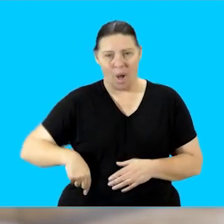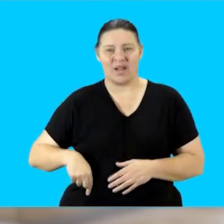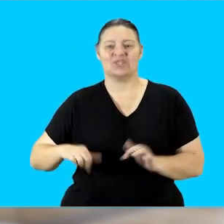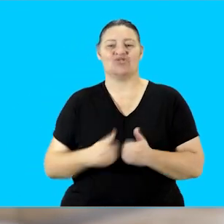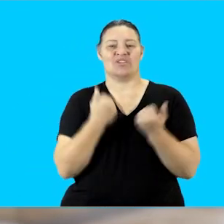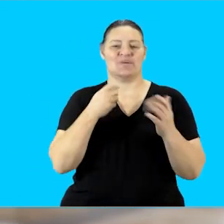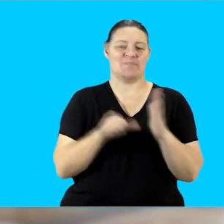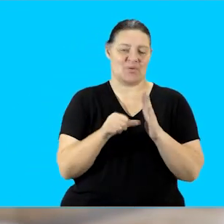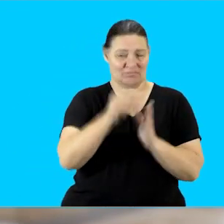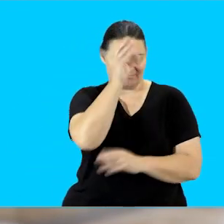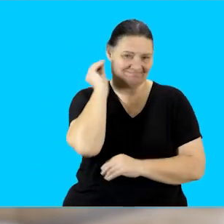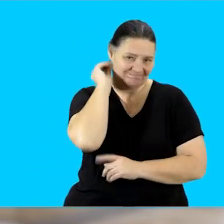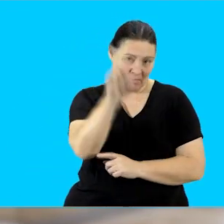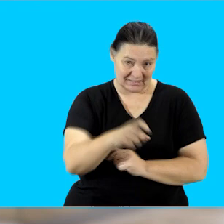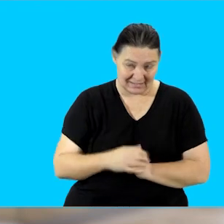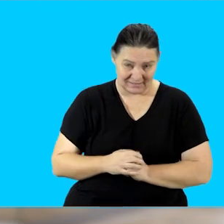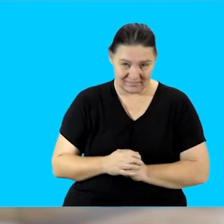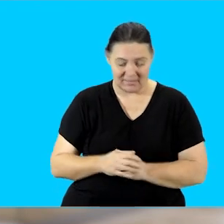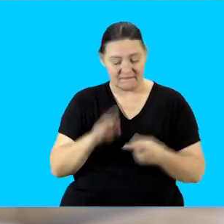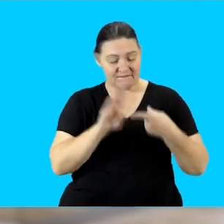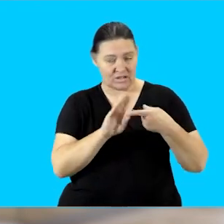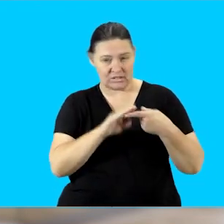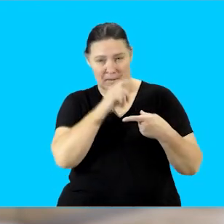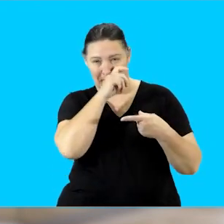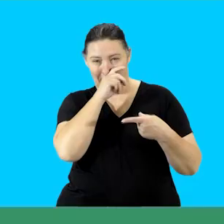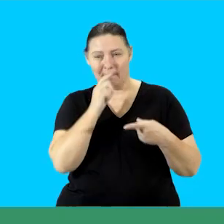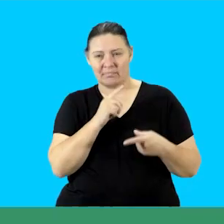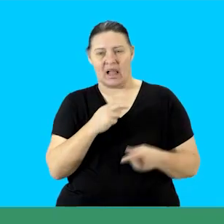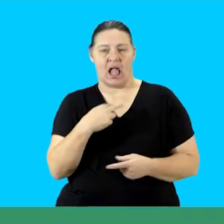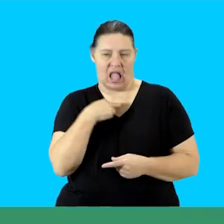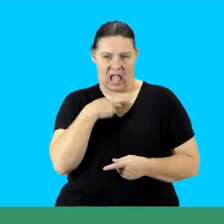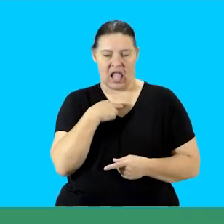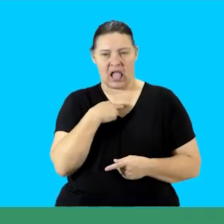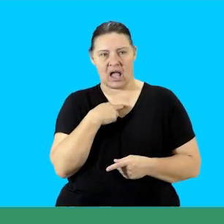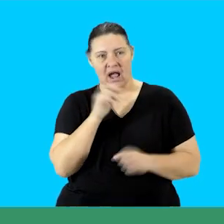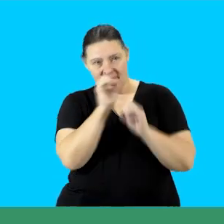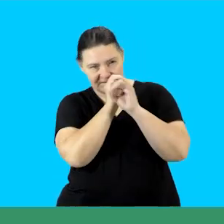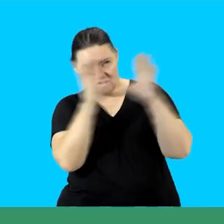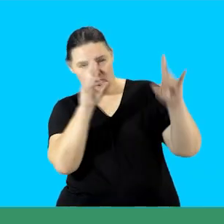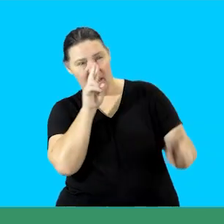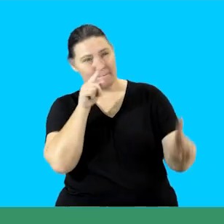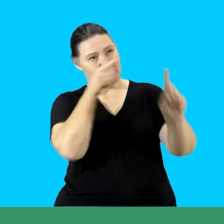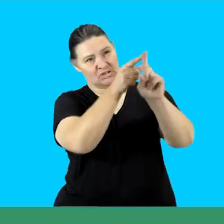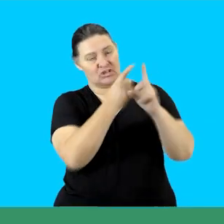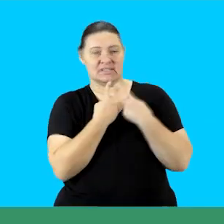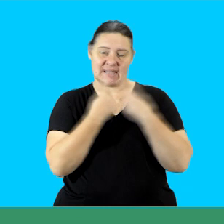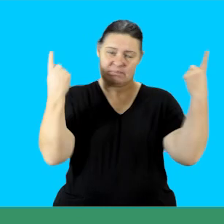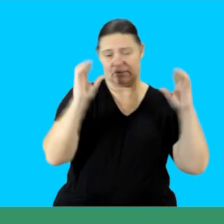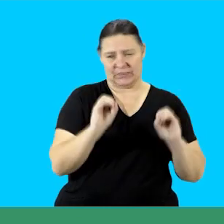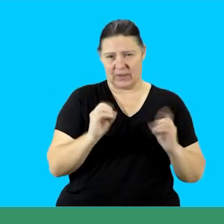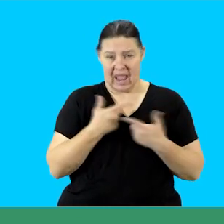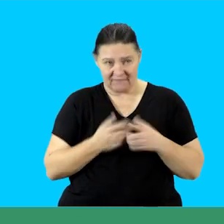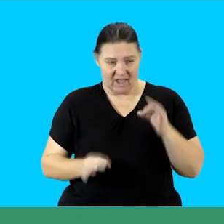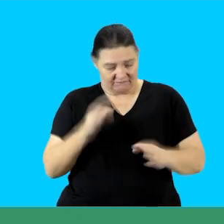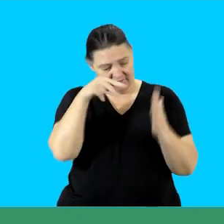not important. Now let's look at the first one. Lack of vision and mission statement. When there is no mission, the business